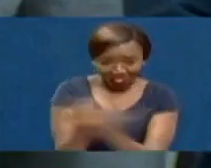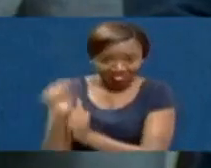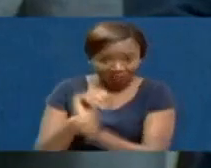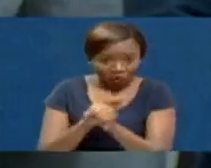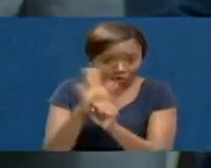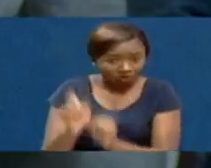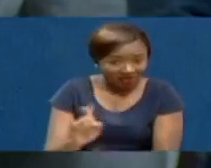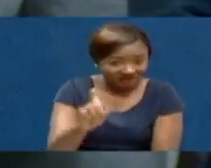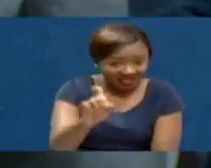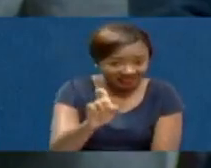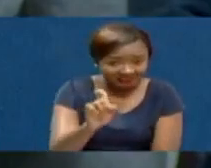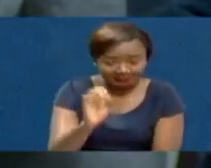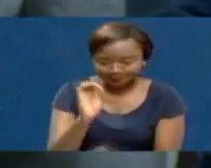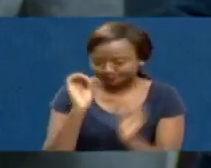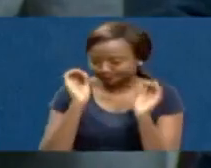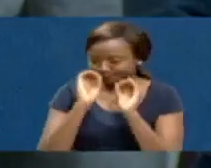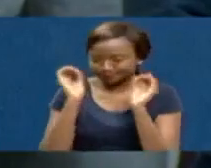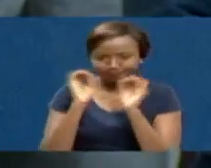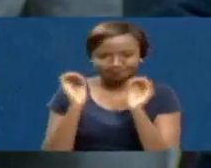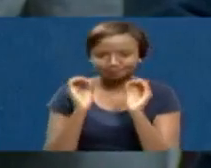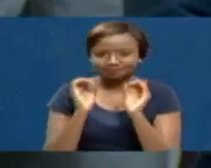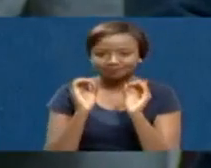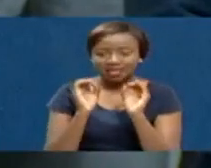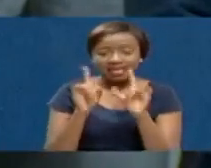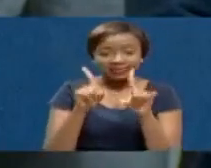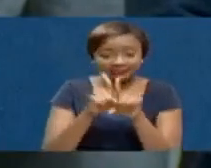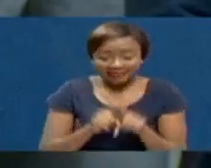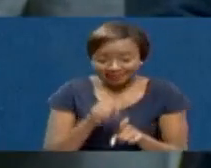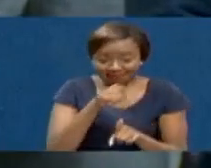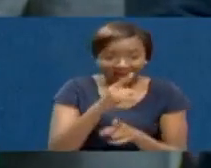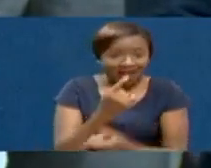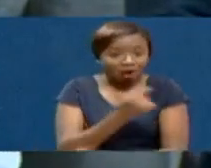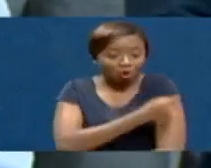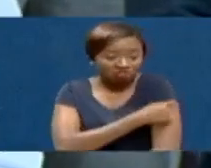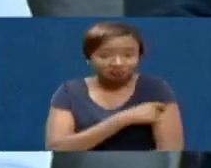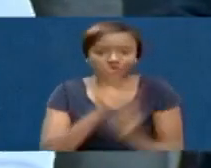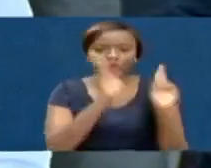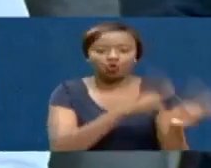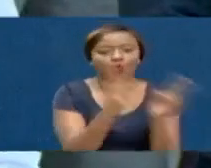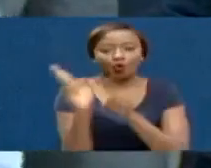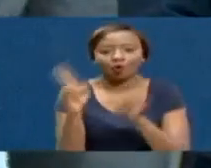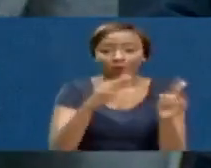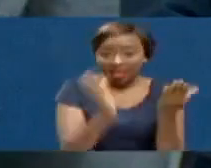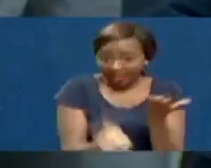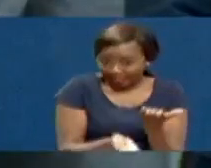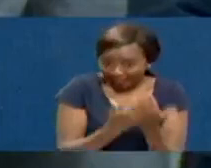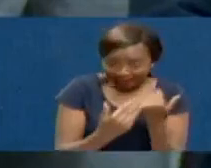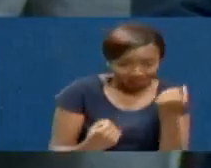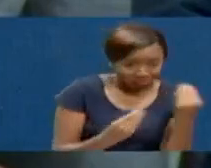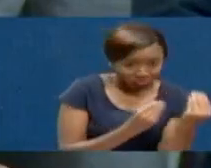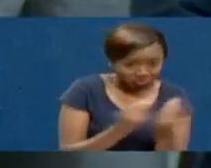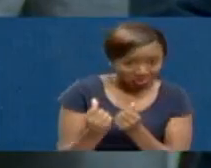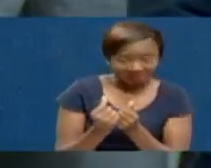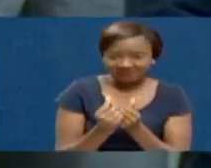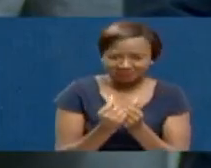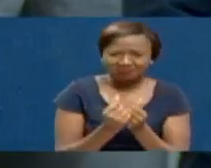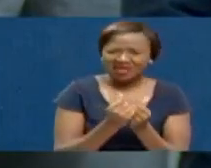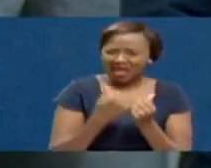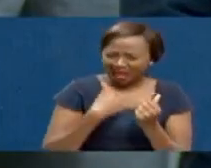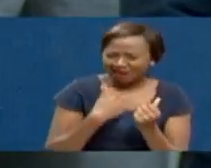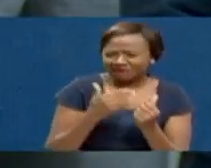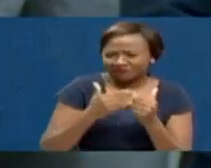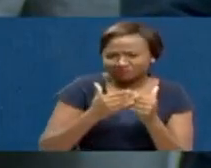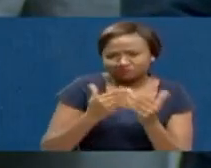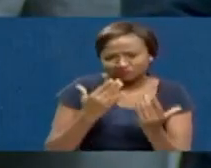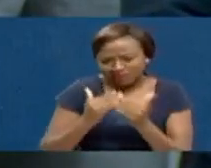existing health facilities. So we know that going forward, it is indeed very